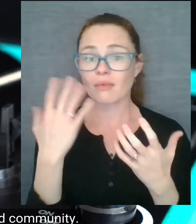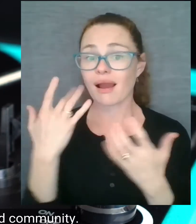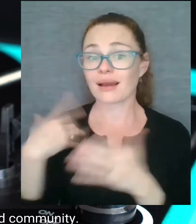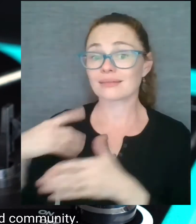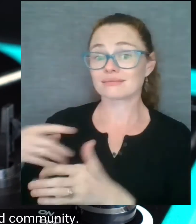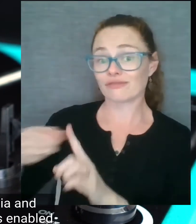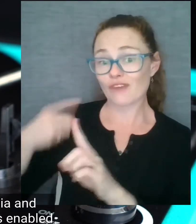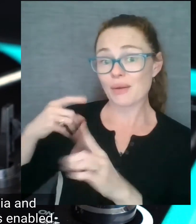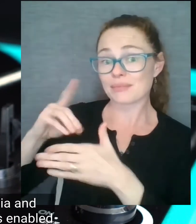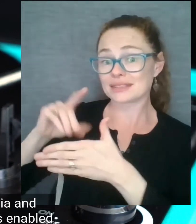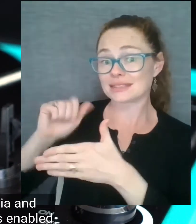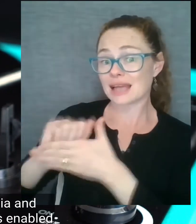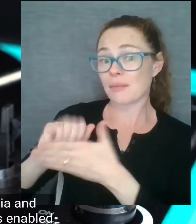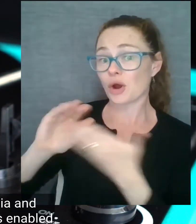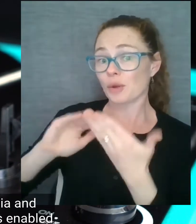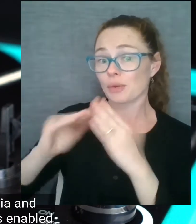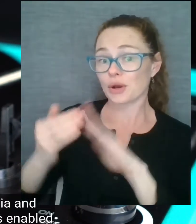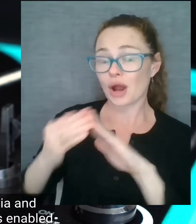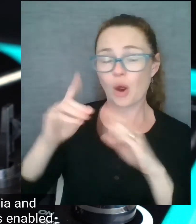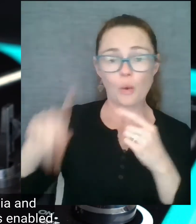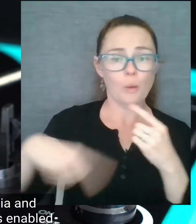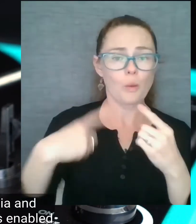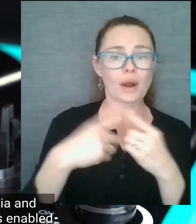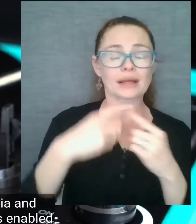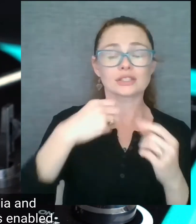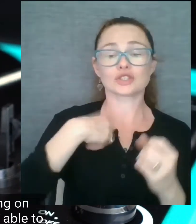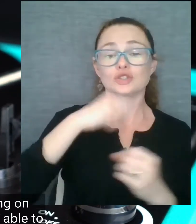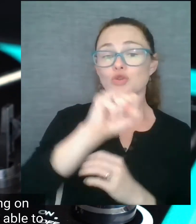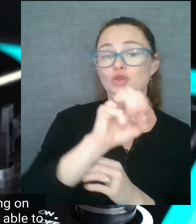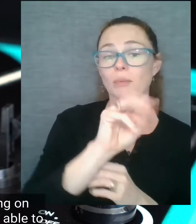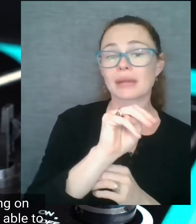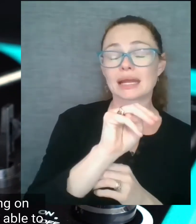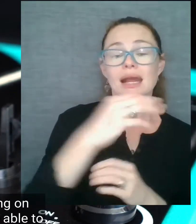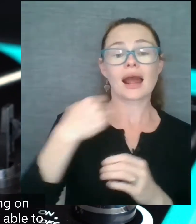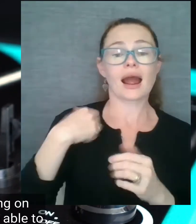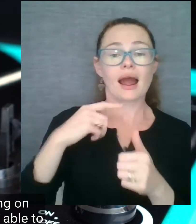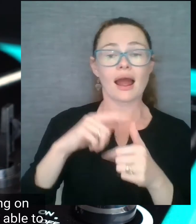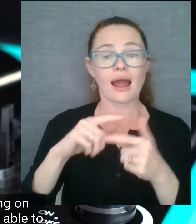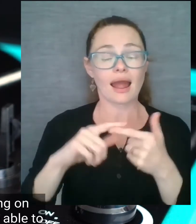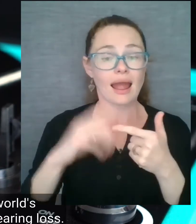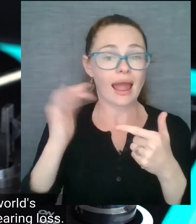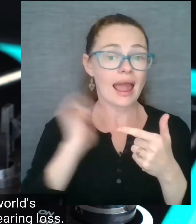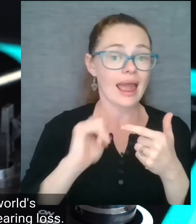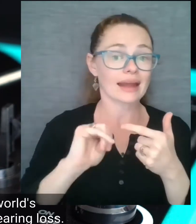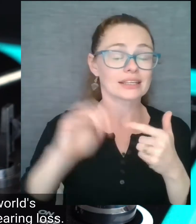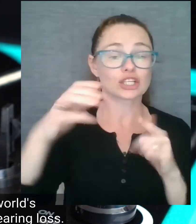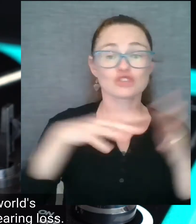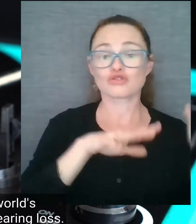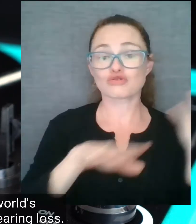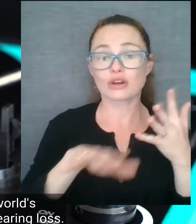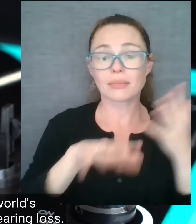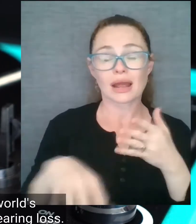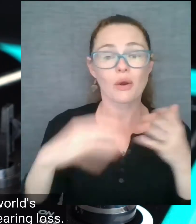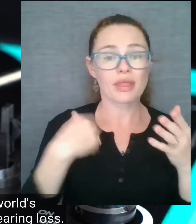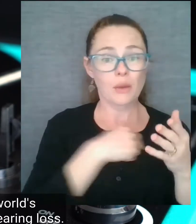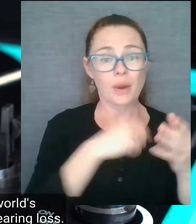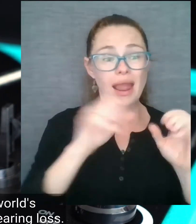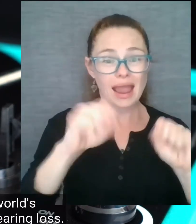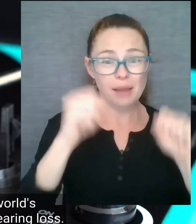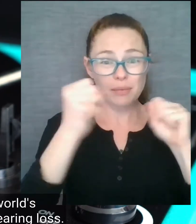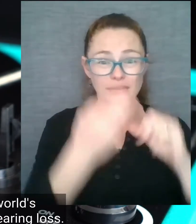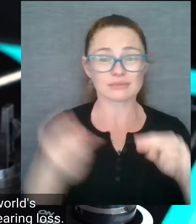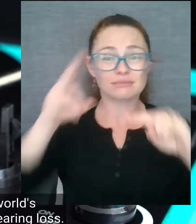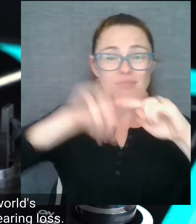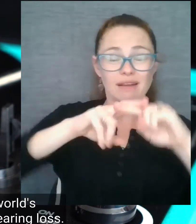disabled community. When social media and streaming platforms enabled closed captioning on content, they were able to reach 5% of the